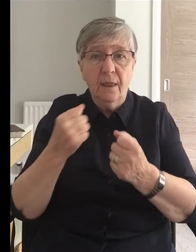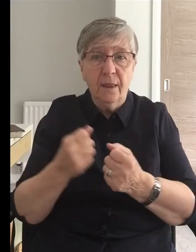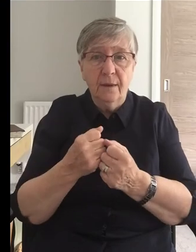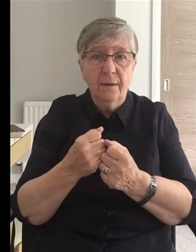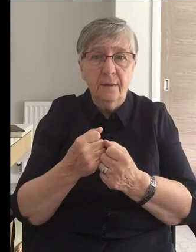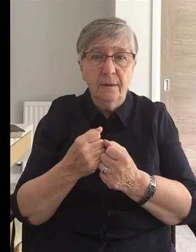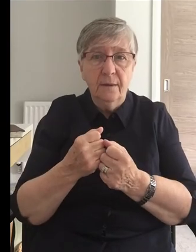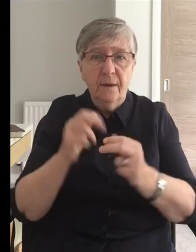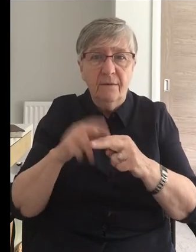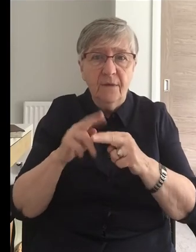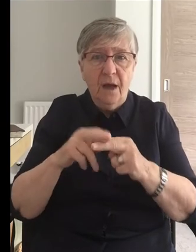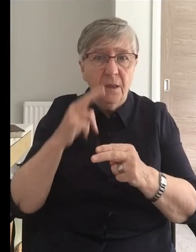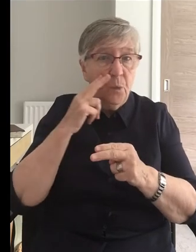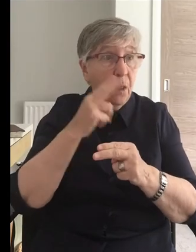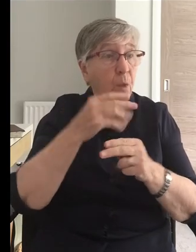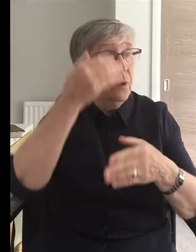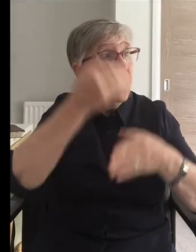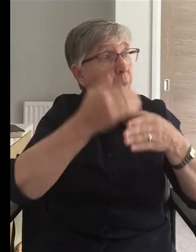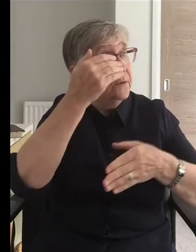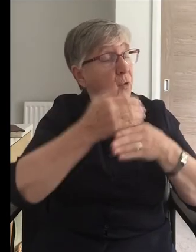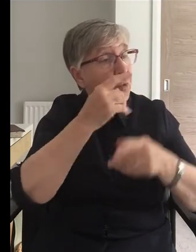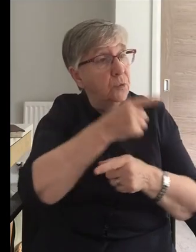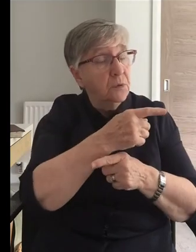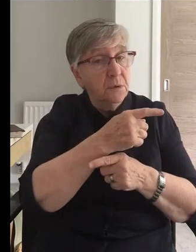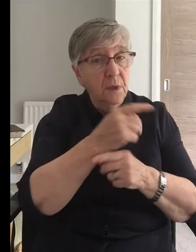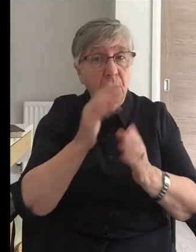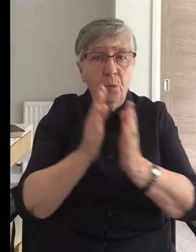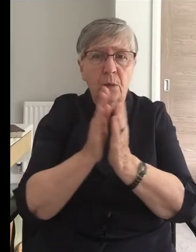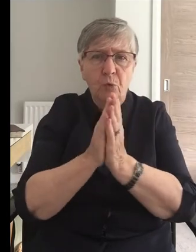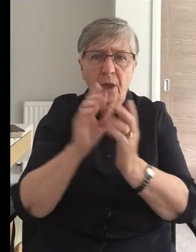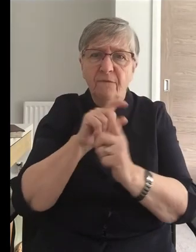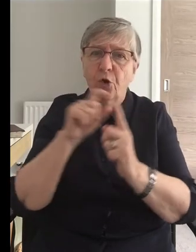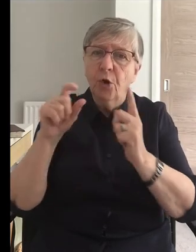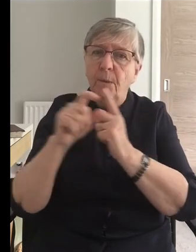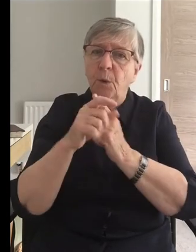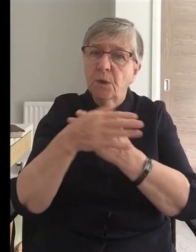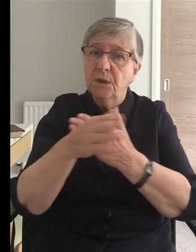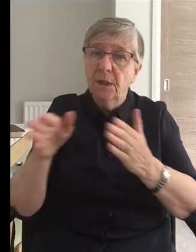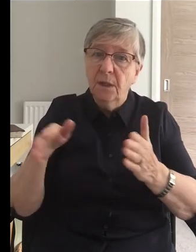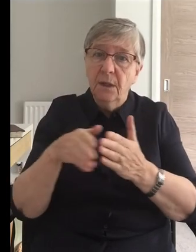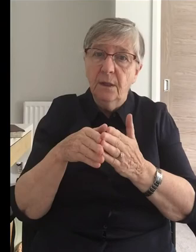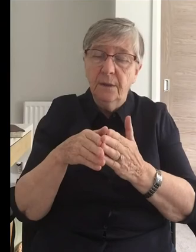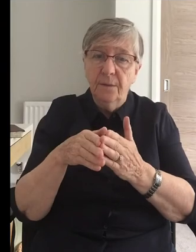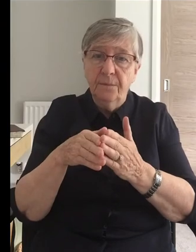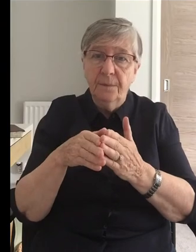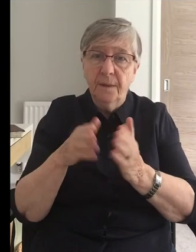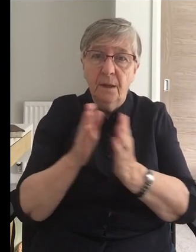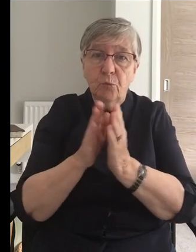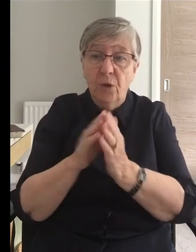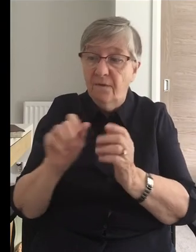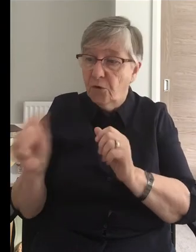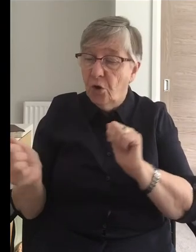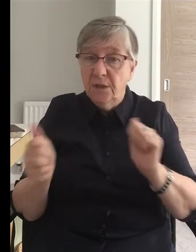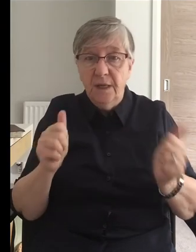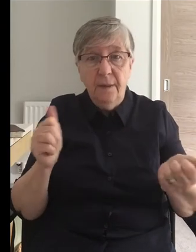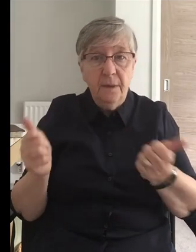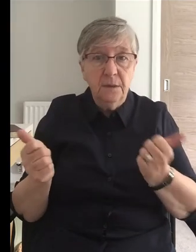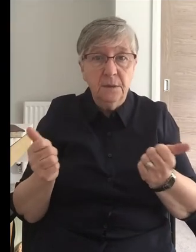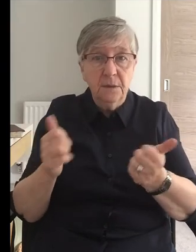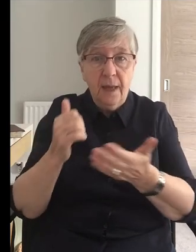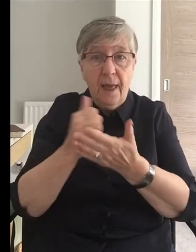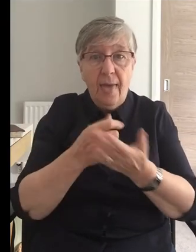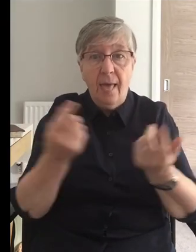Father, we look out our windows and we pray for our community. We pray for our neighbours. We pray that you would help us to be